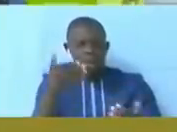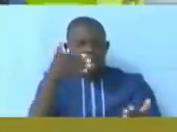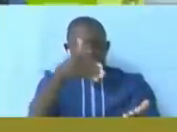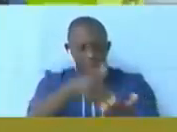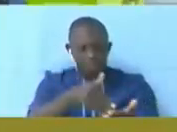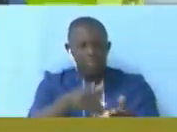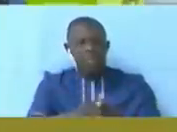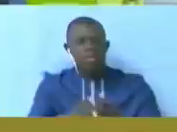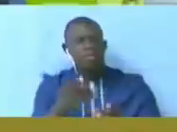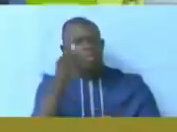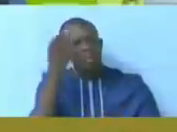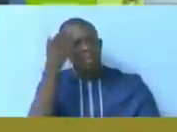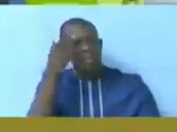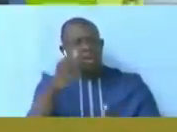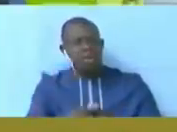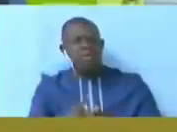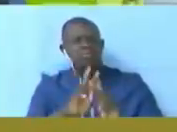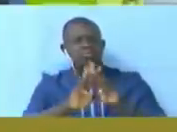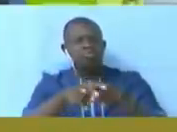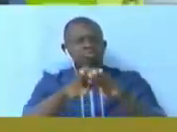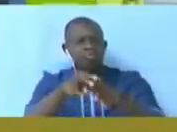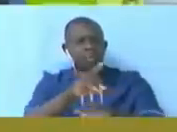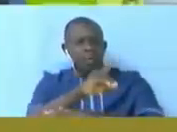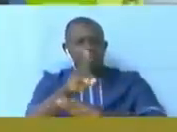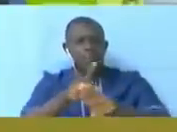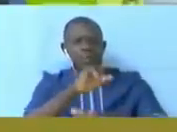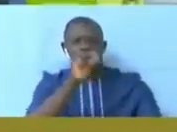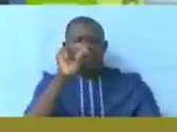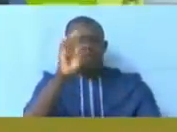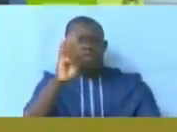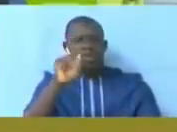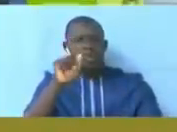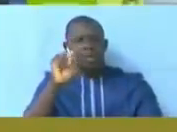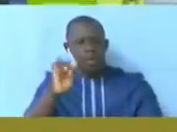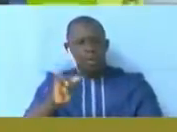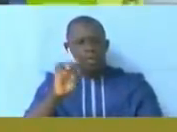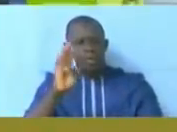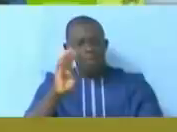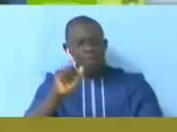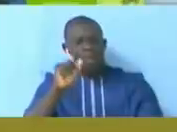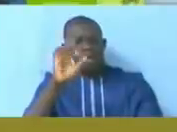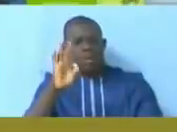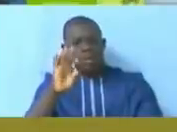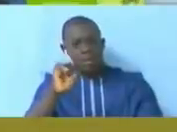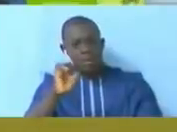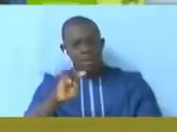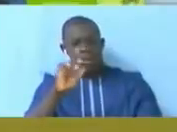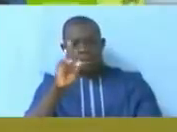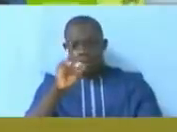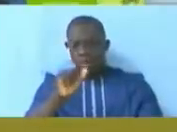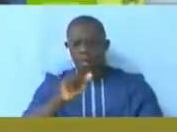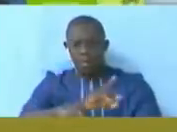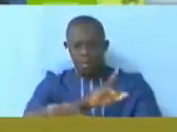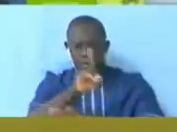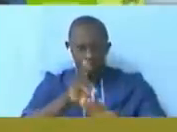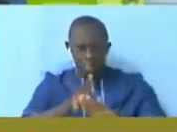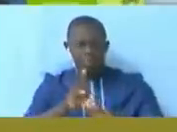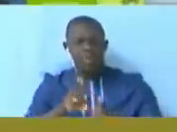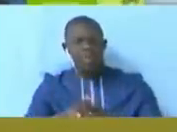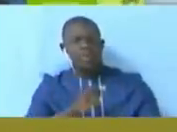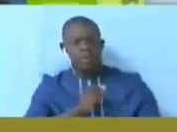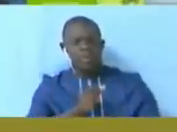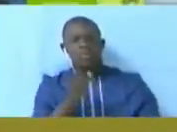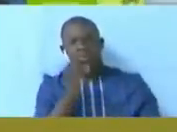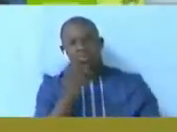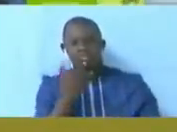kata jindi Bambatenda ferry lodulato. He pleaded with me to give him a lift just